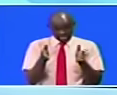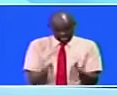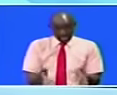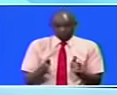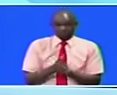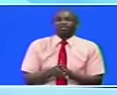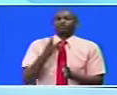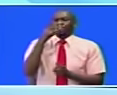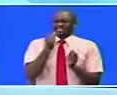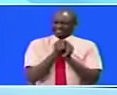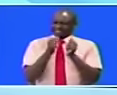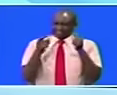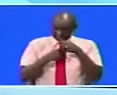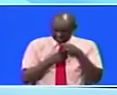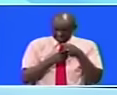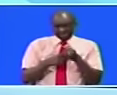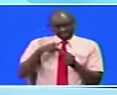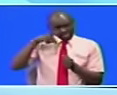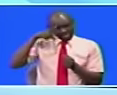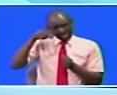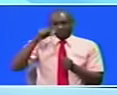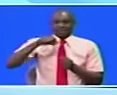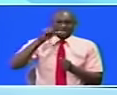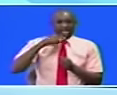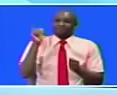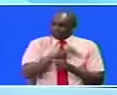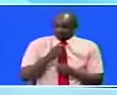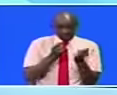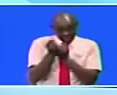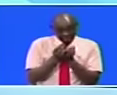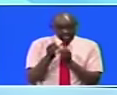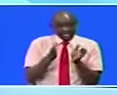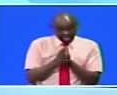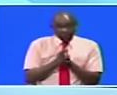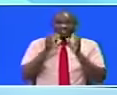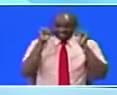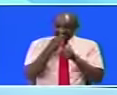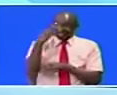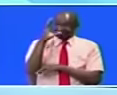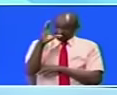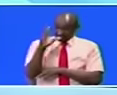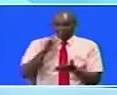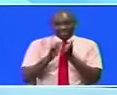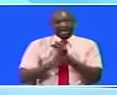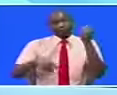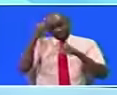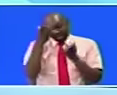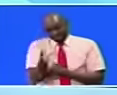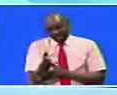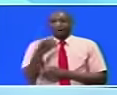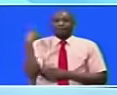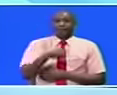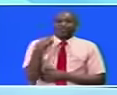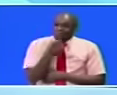Now, the 2016 Kenya Premier League season came to an end on Saturday as Tusker FC were officially crowned champions after their 1-0